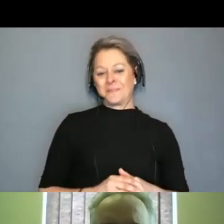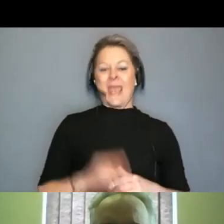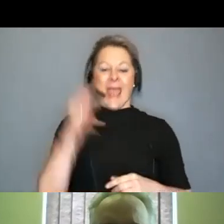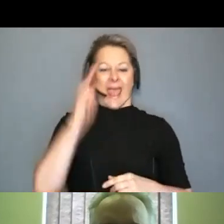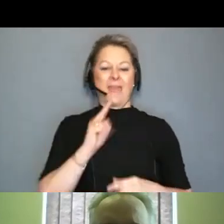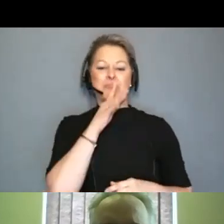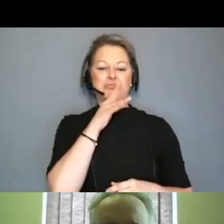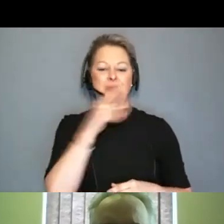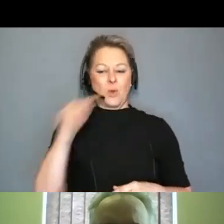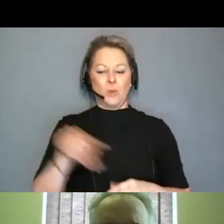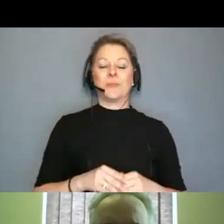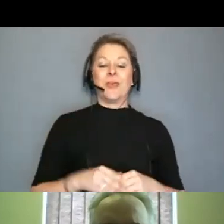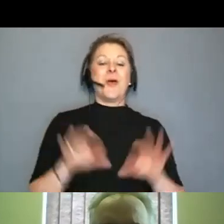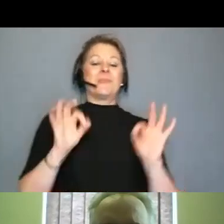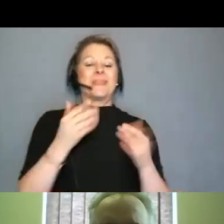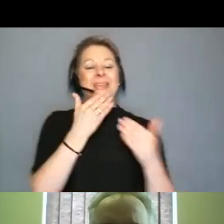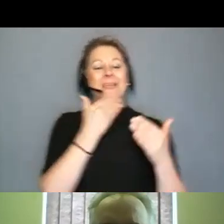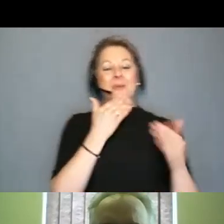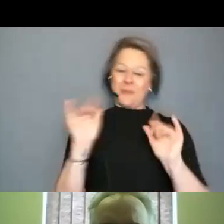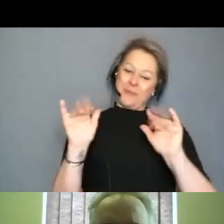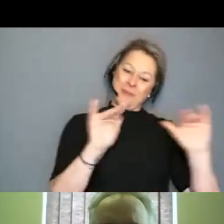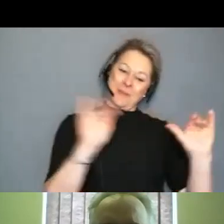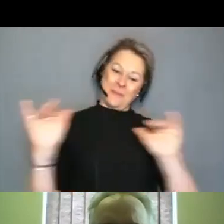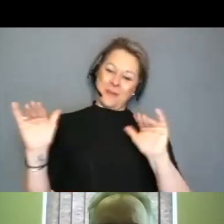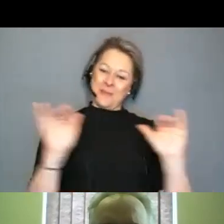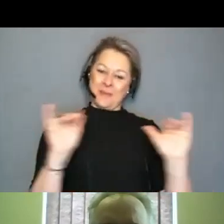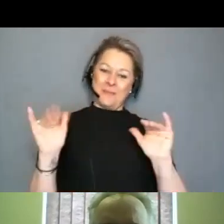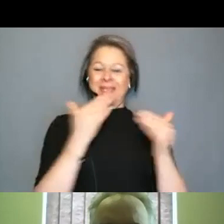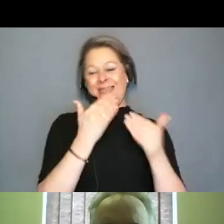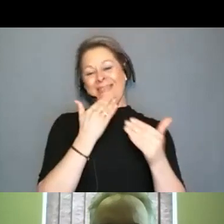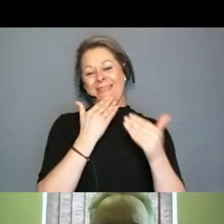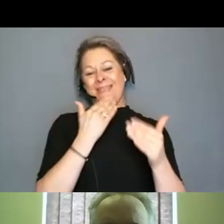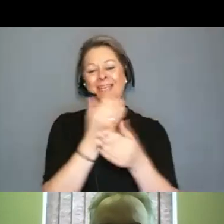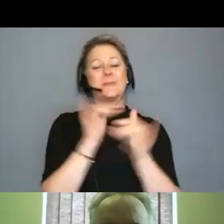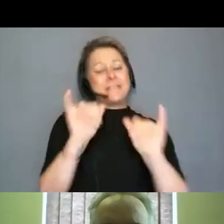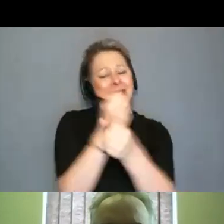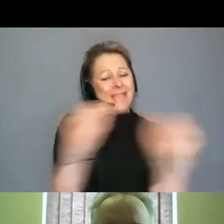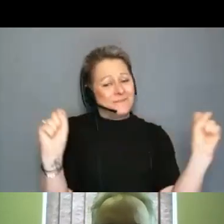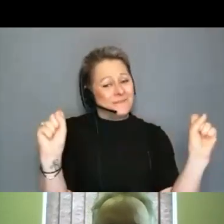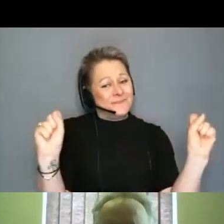appreciated. Thank you, Mary. Okay, bye. Bye, everyone. Have a good weekend. Stay safe.